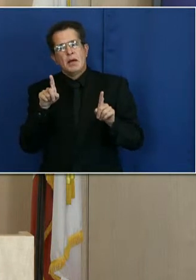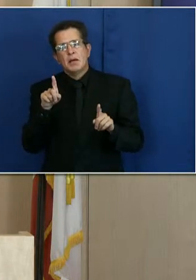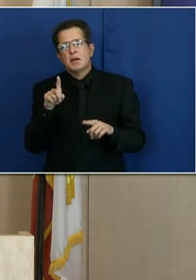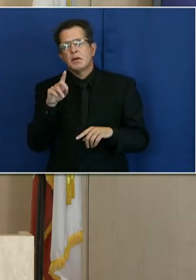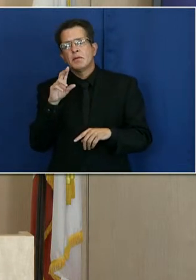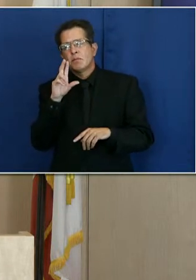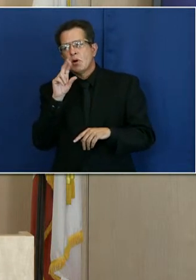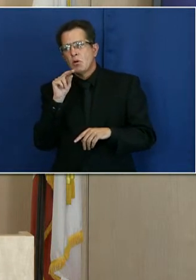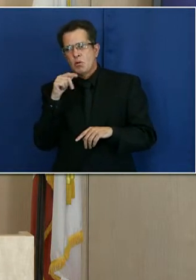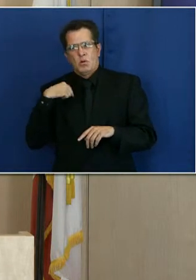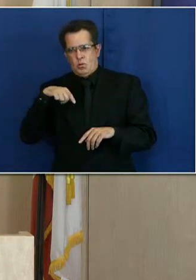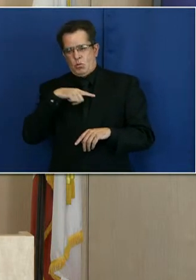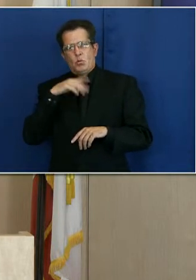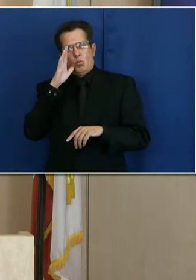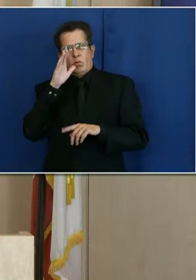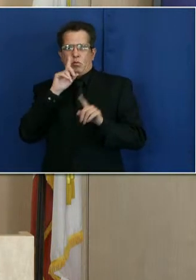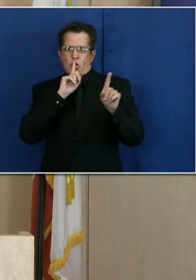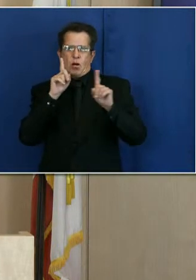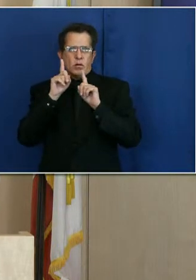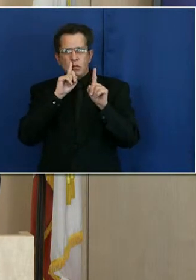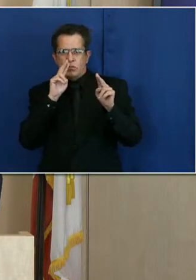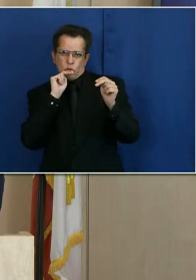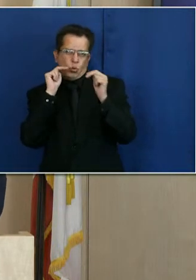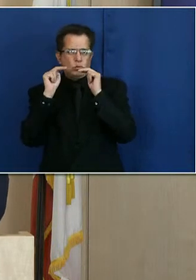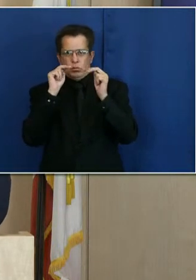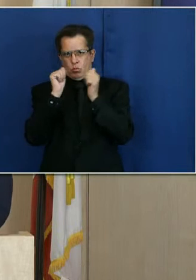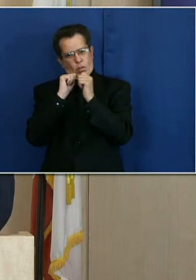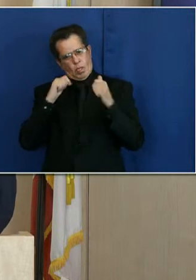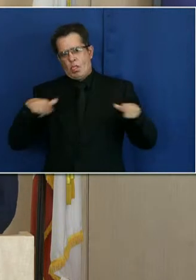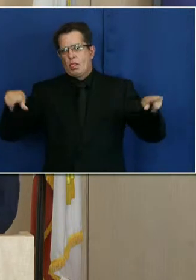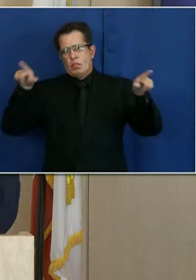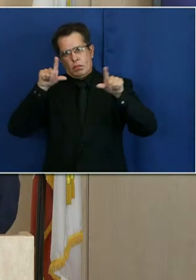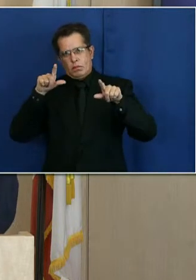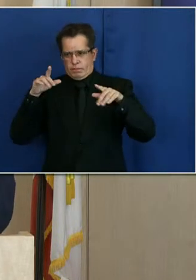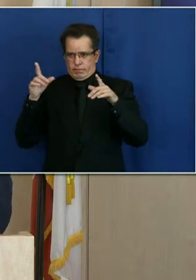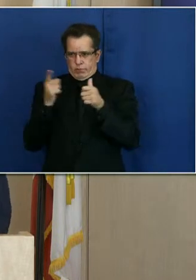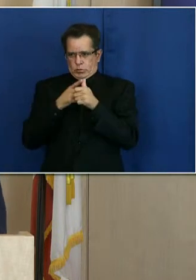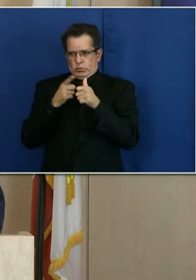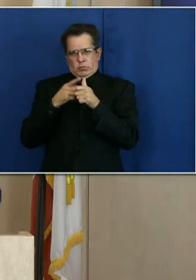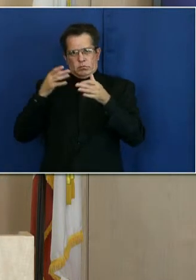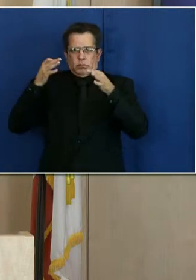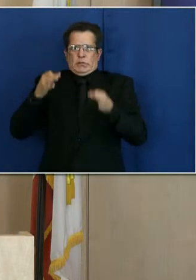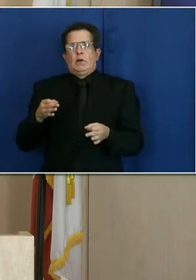certainly we would work with all the cognizant authorities to take that kind of a move.